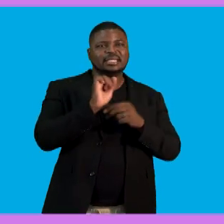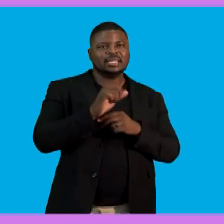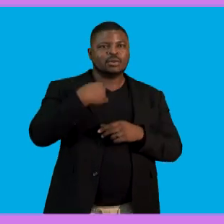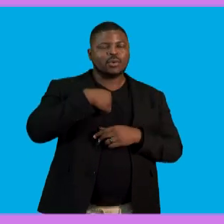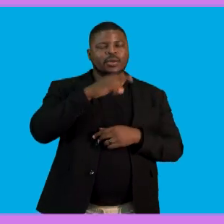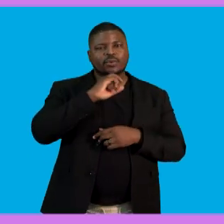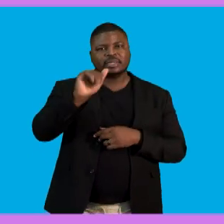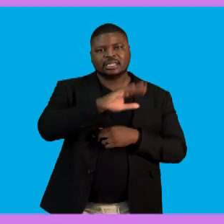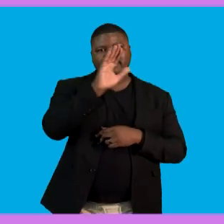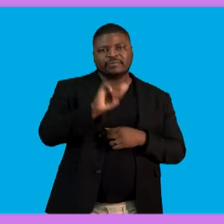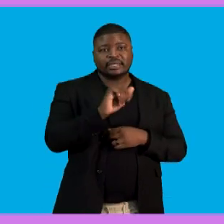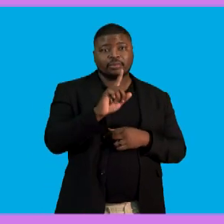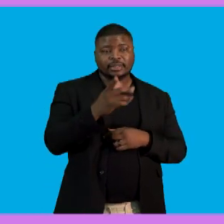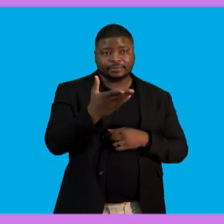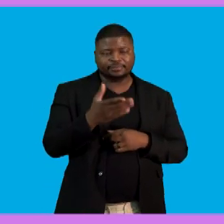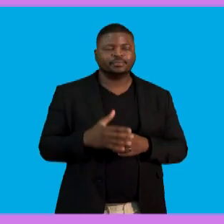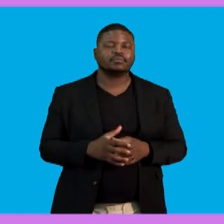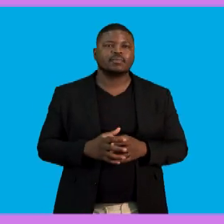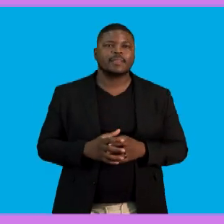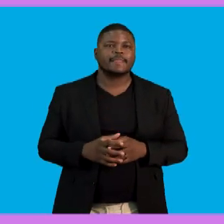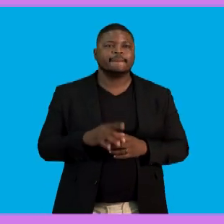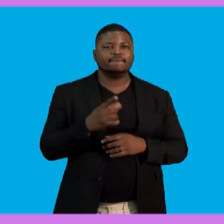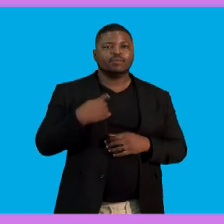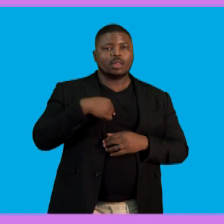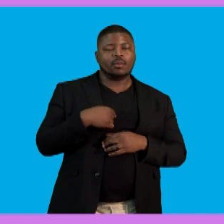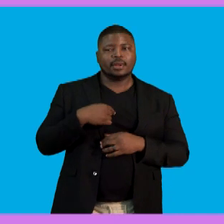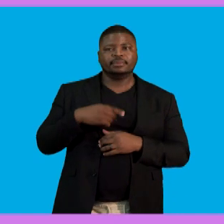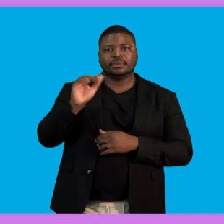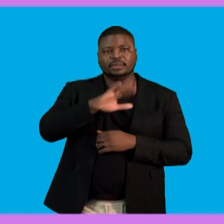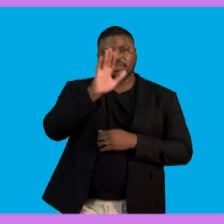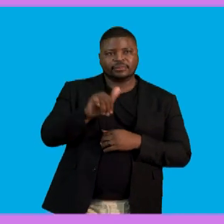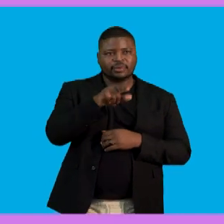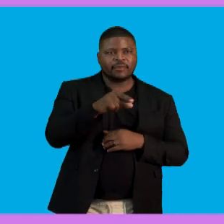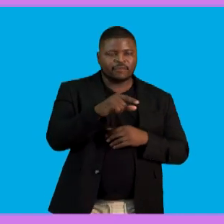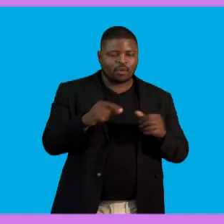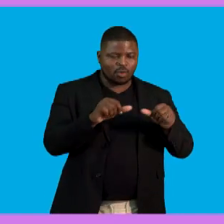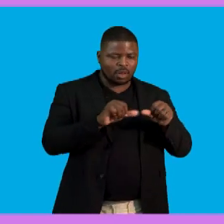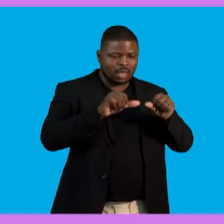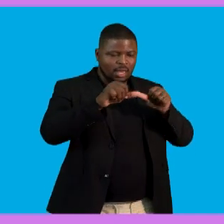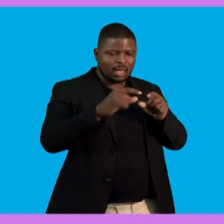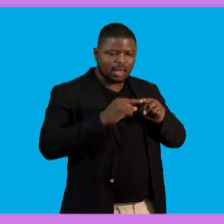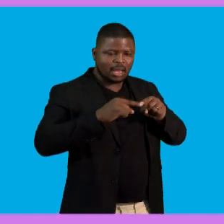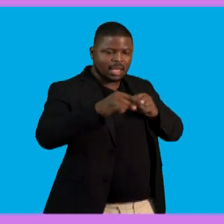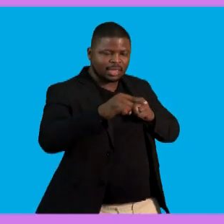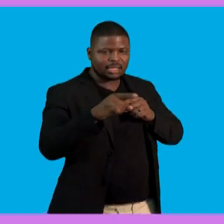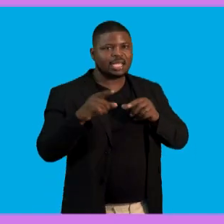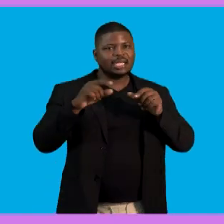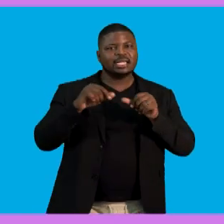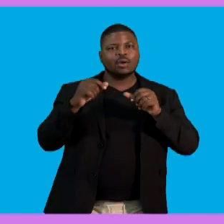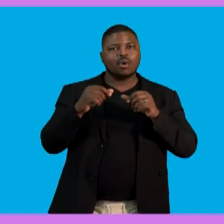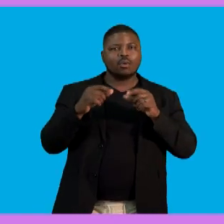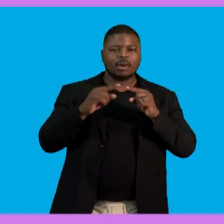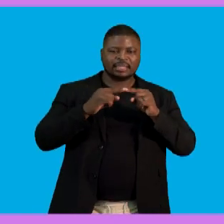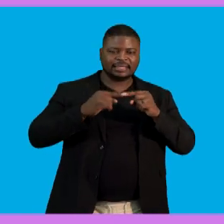units that we use in South Africa. So we use, for length and distance, we use kilometers as our basic units